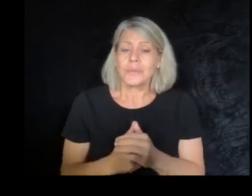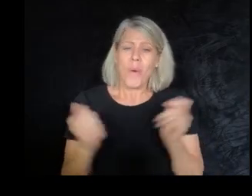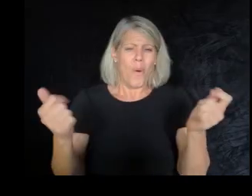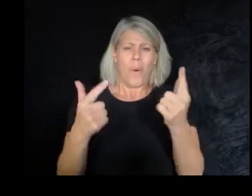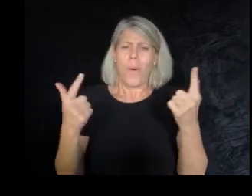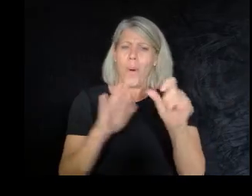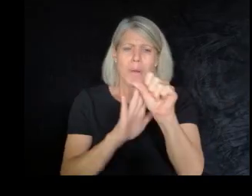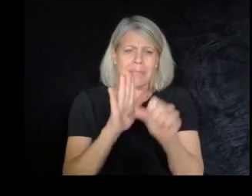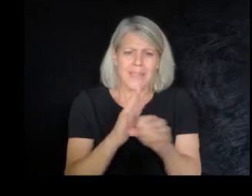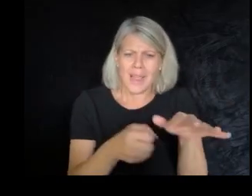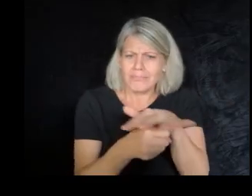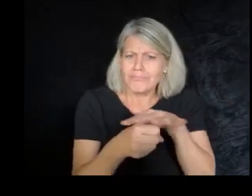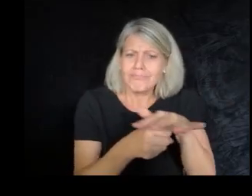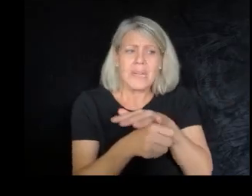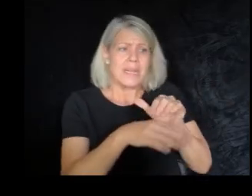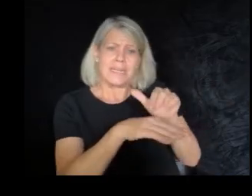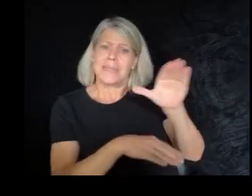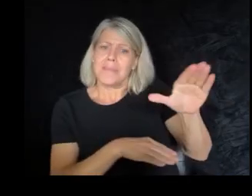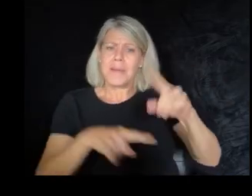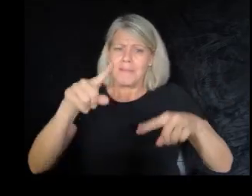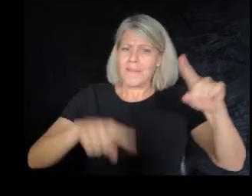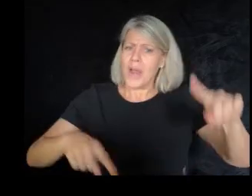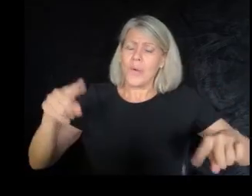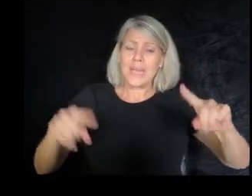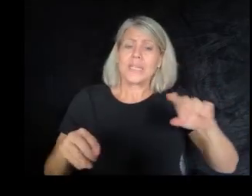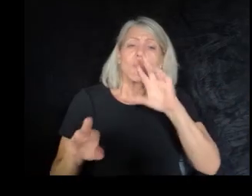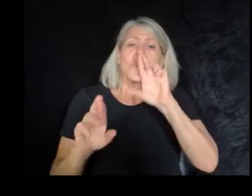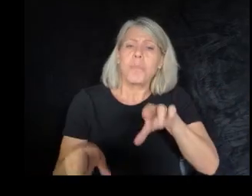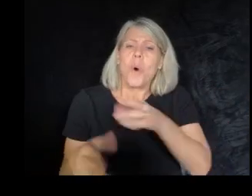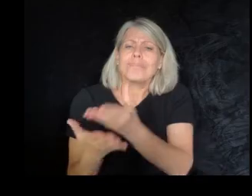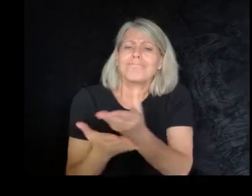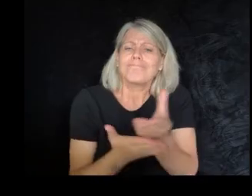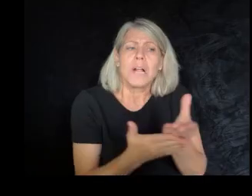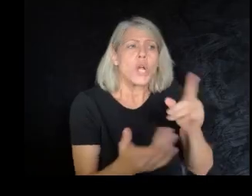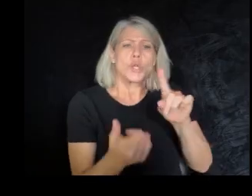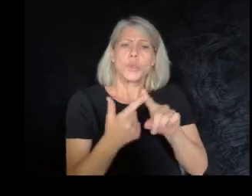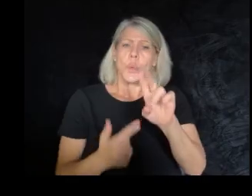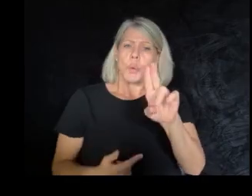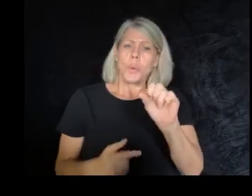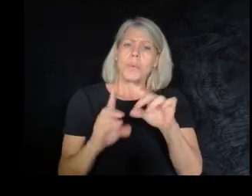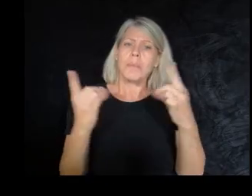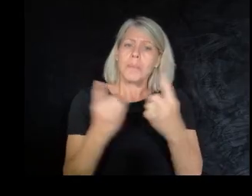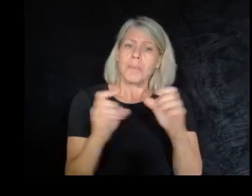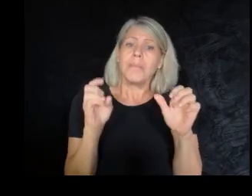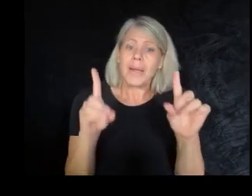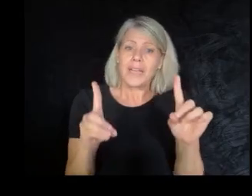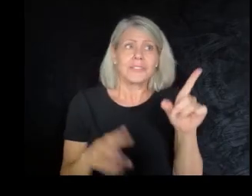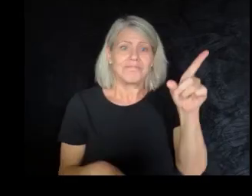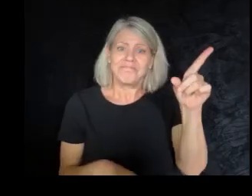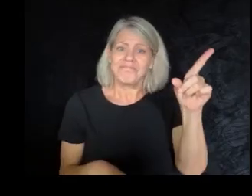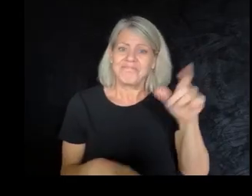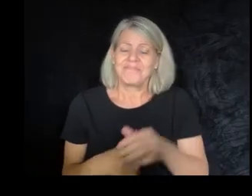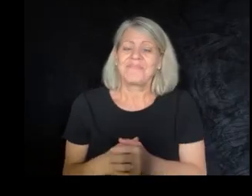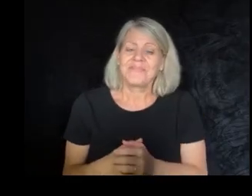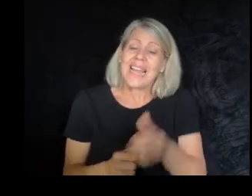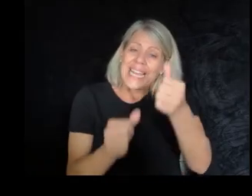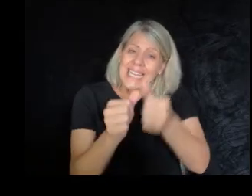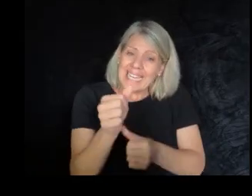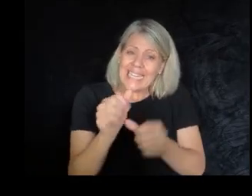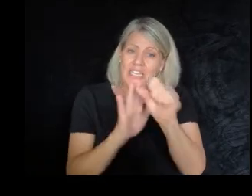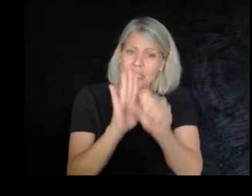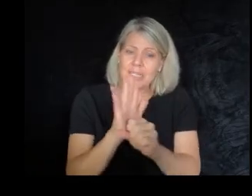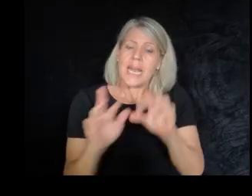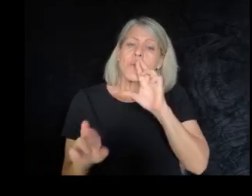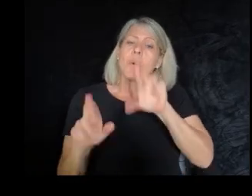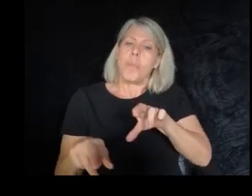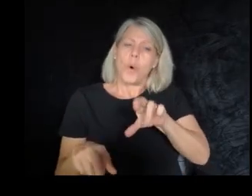All states and territories submit various data and reports to the U.S. Department of Education. Each state